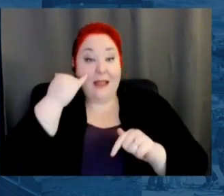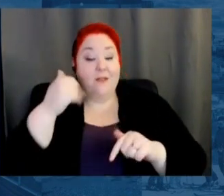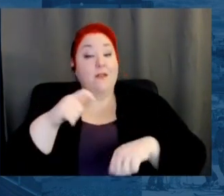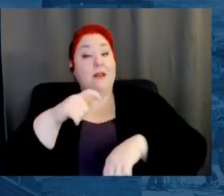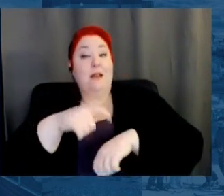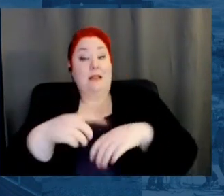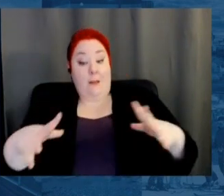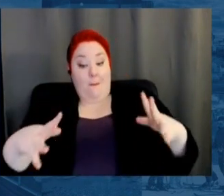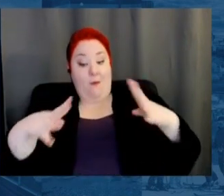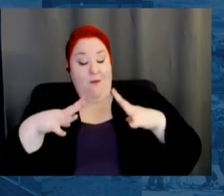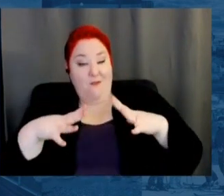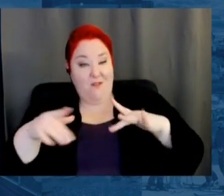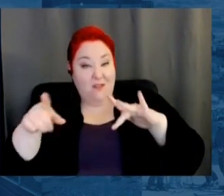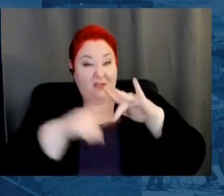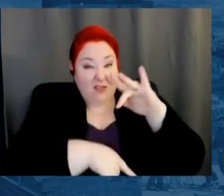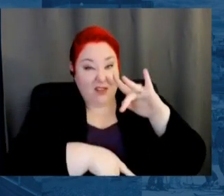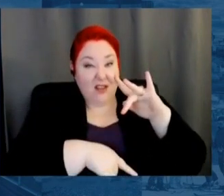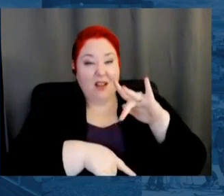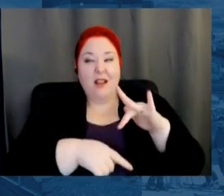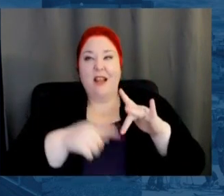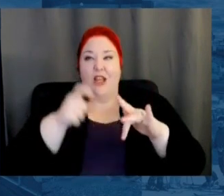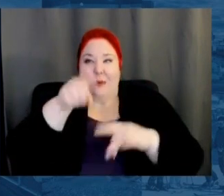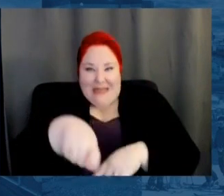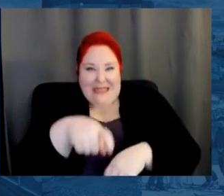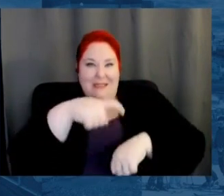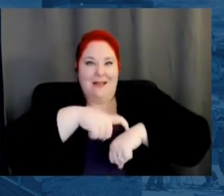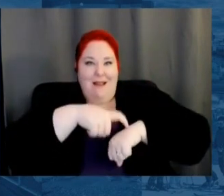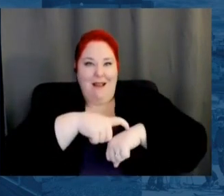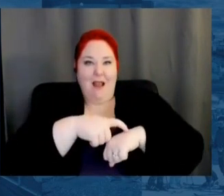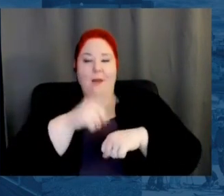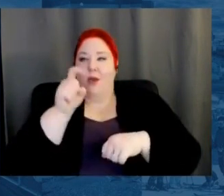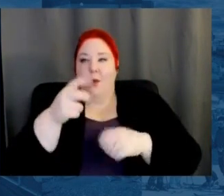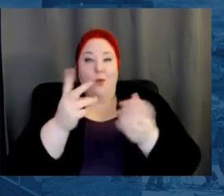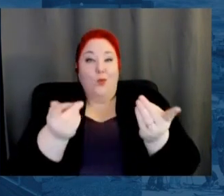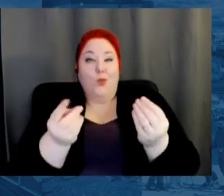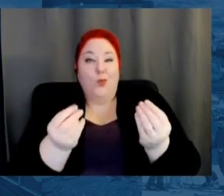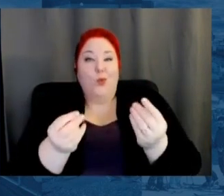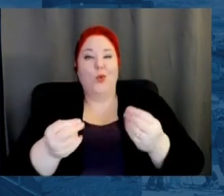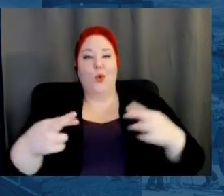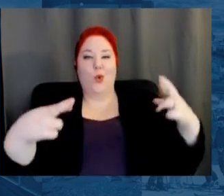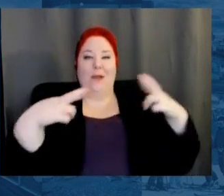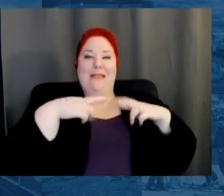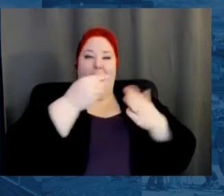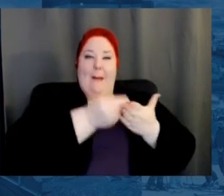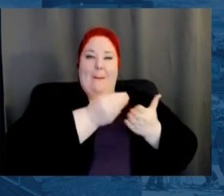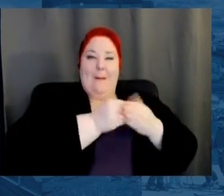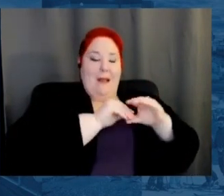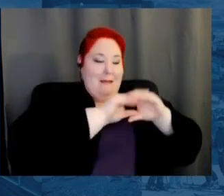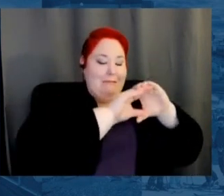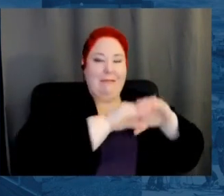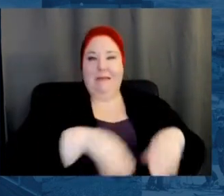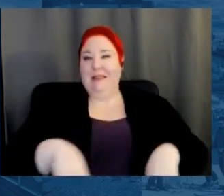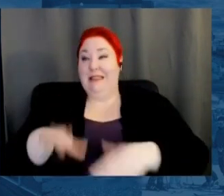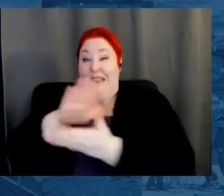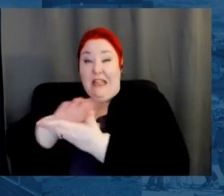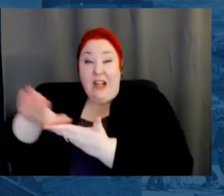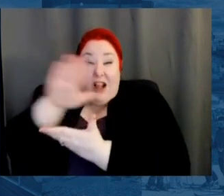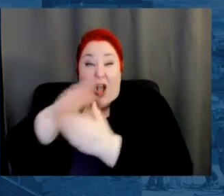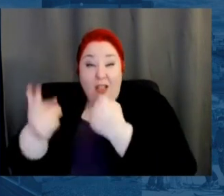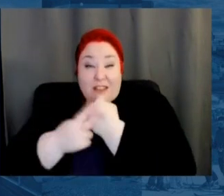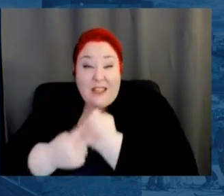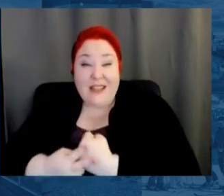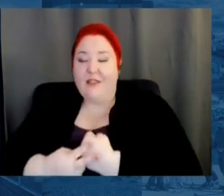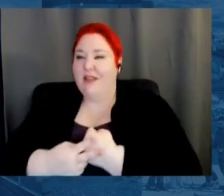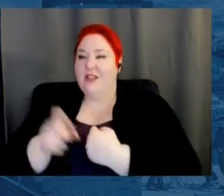forced to go into your retirement that you've been saving, go into the kids' savings for college, whatever you've been setting that aside for, all of a sudden